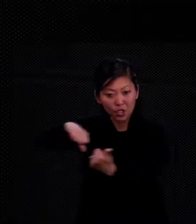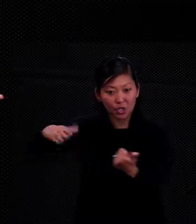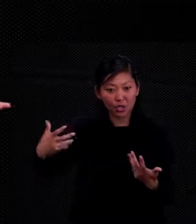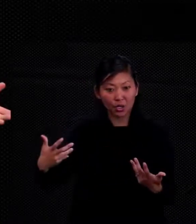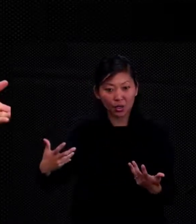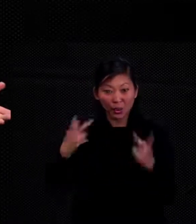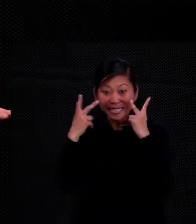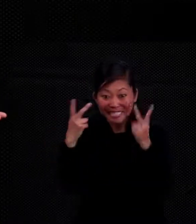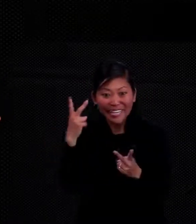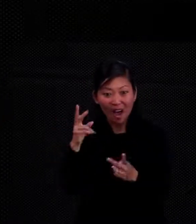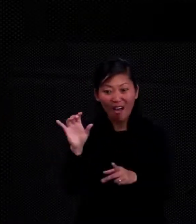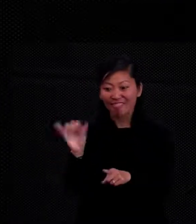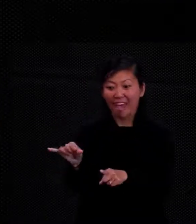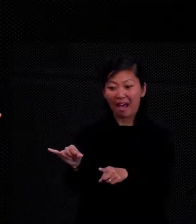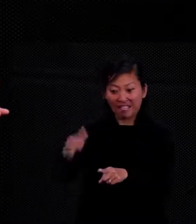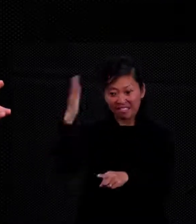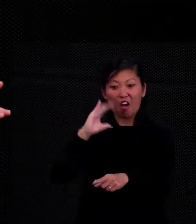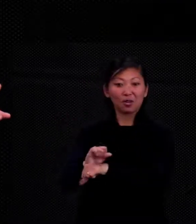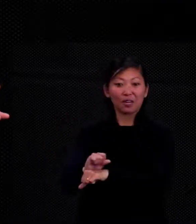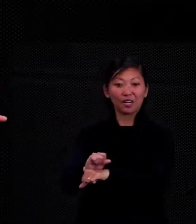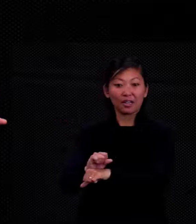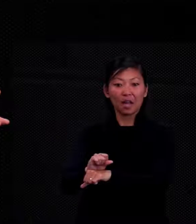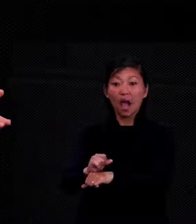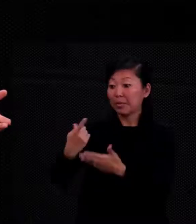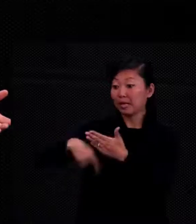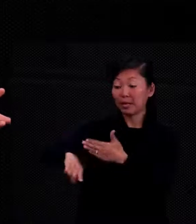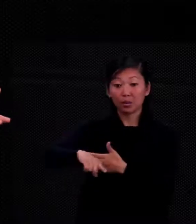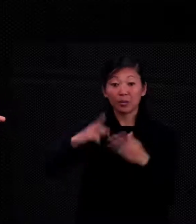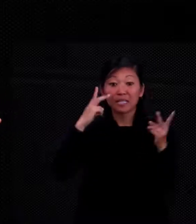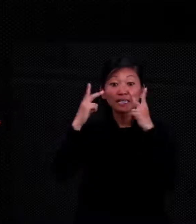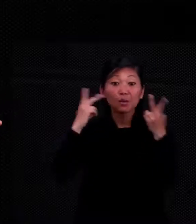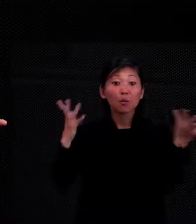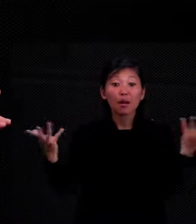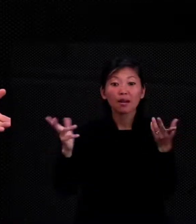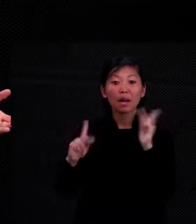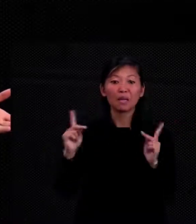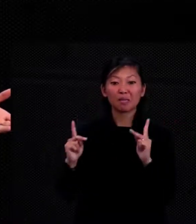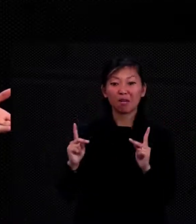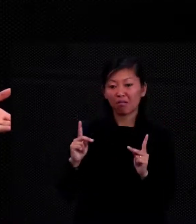And then we see in the next week those same exact people gossiping about each other,